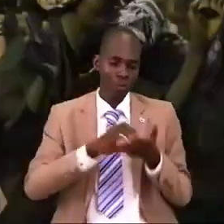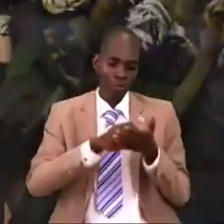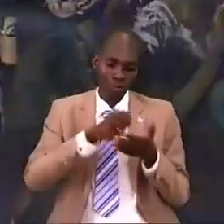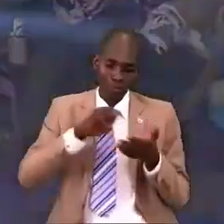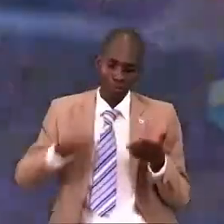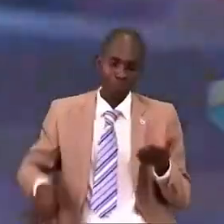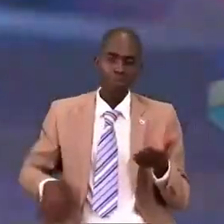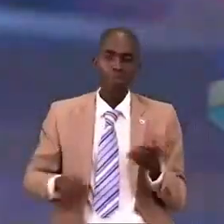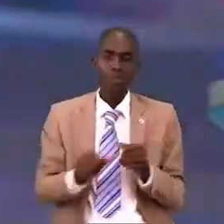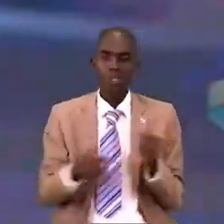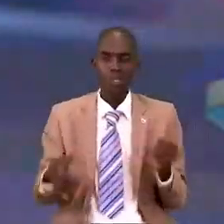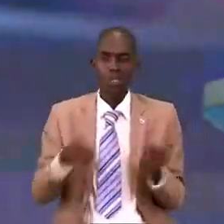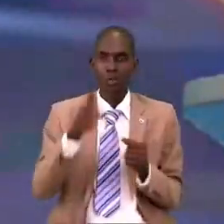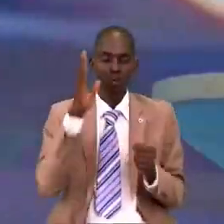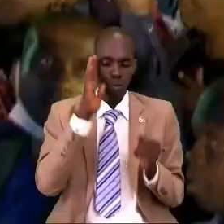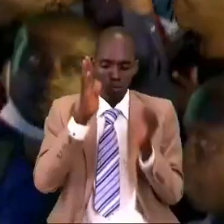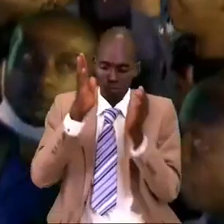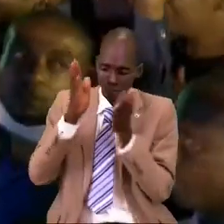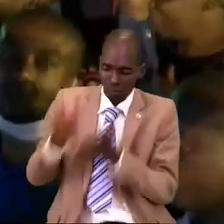Final for the suffering.